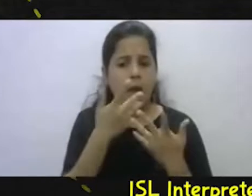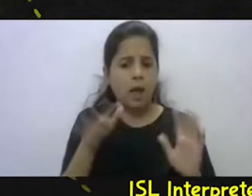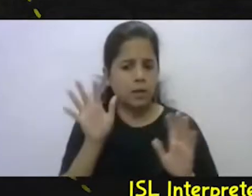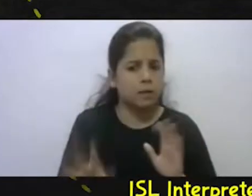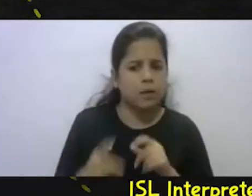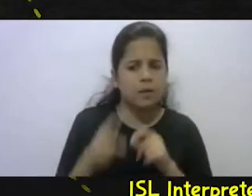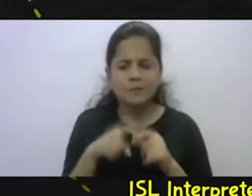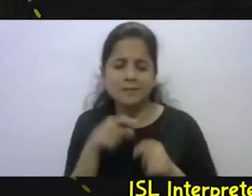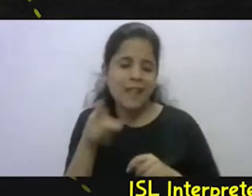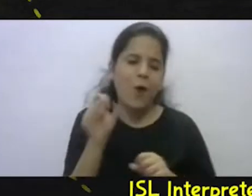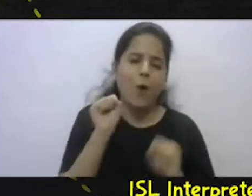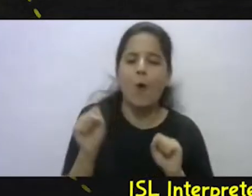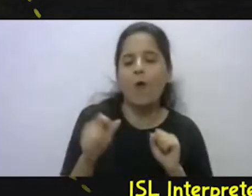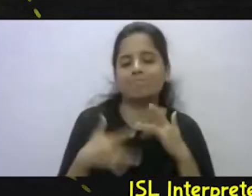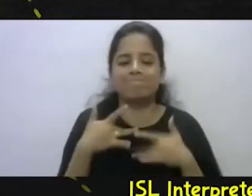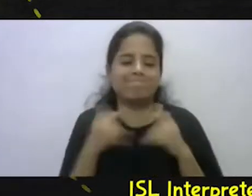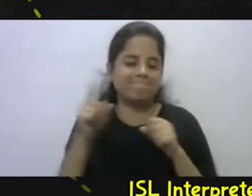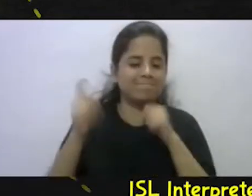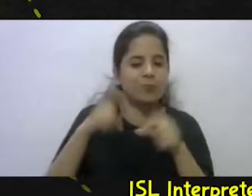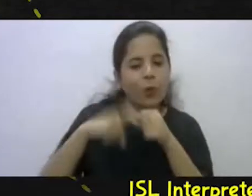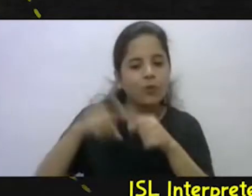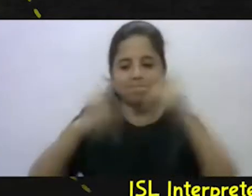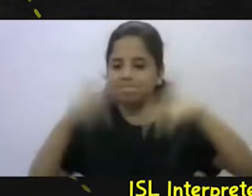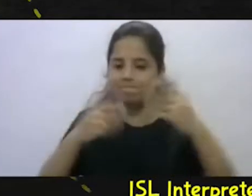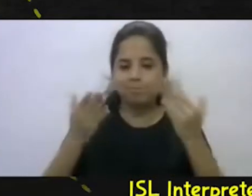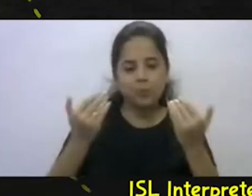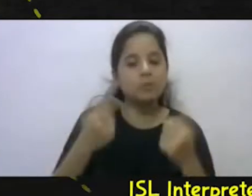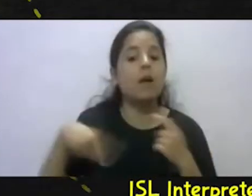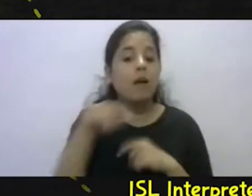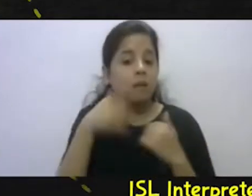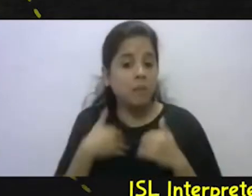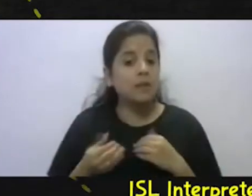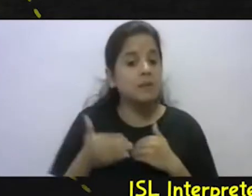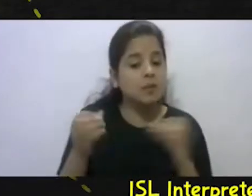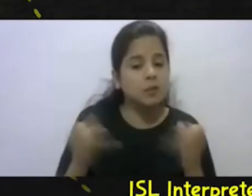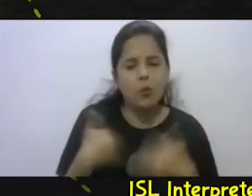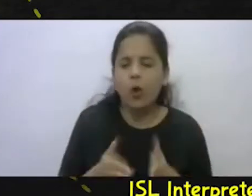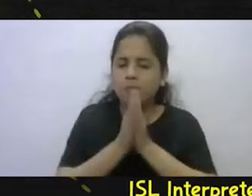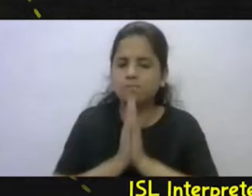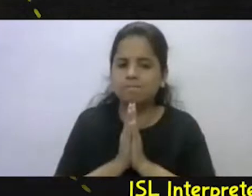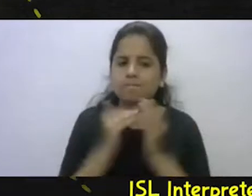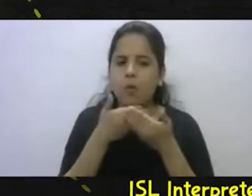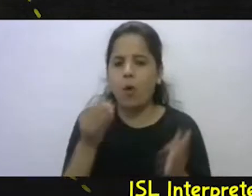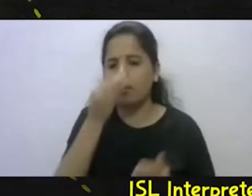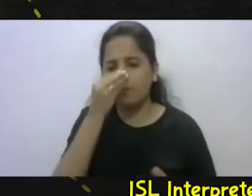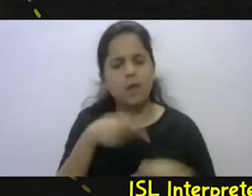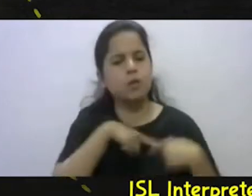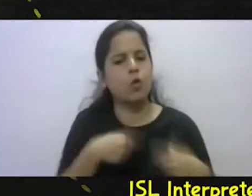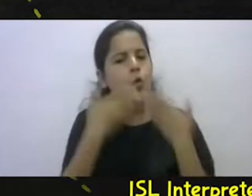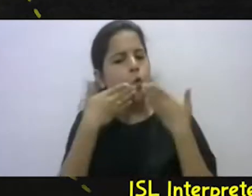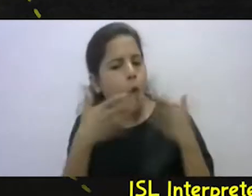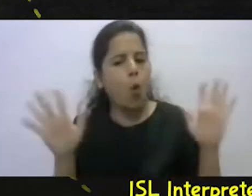of your sexy sawal in the Q&A box below. Before we start, I'd also want to request everyone to be as open-hearted,